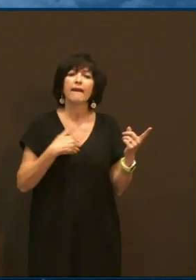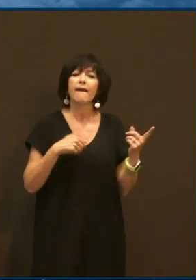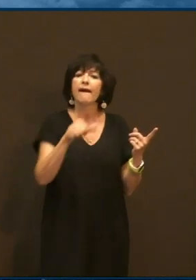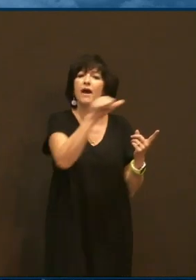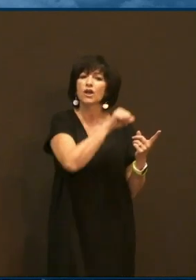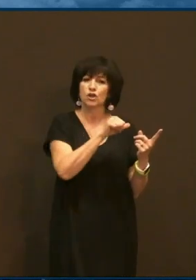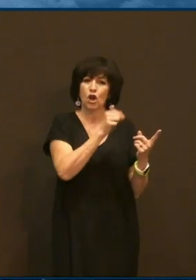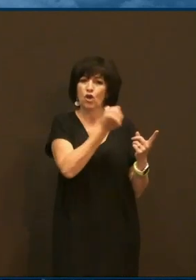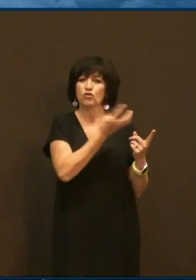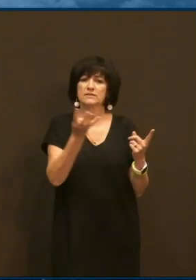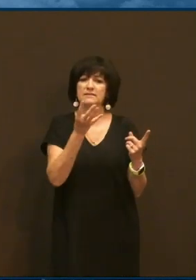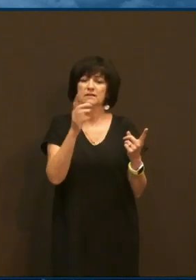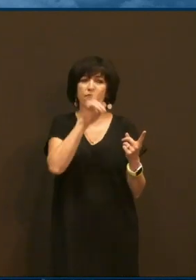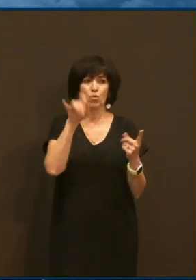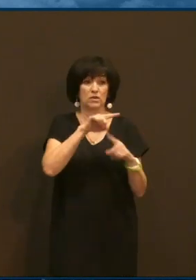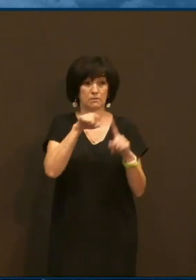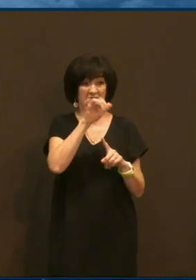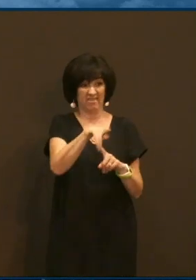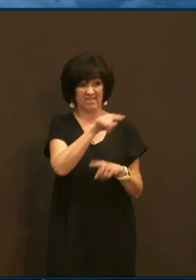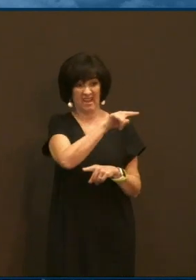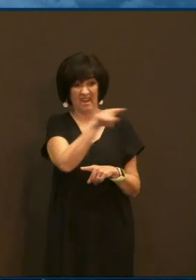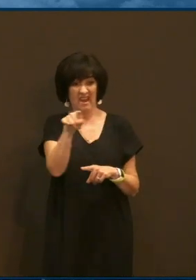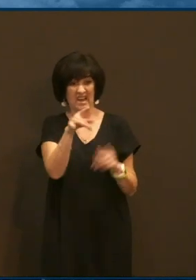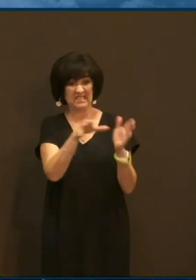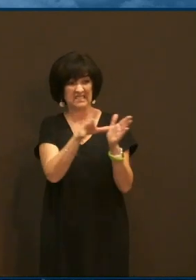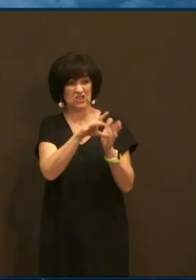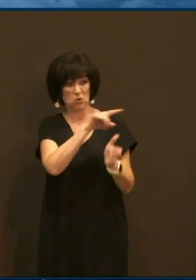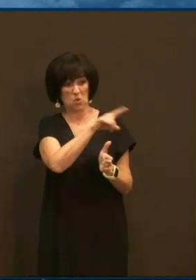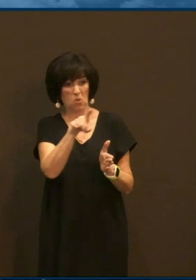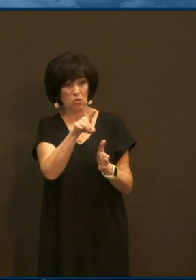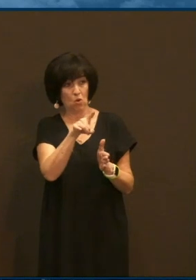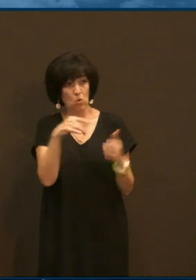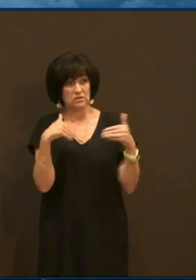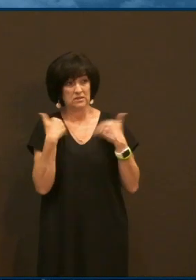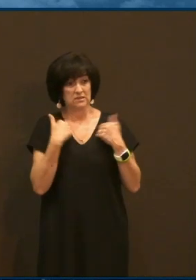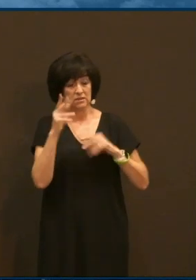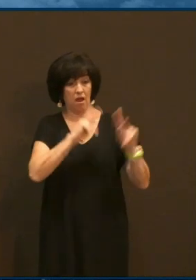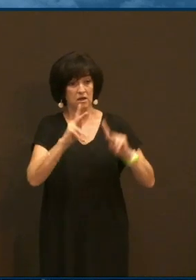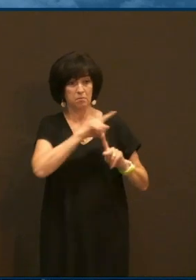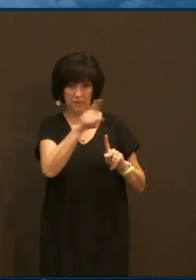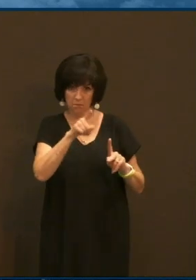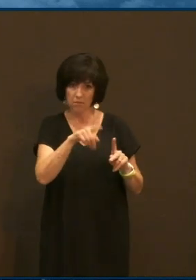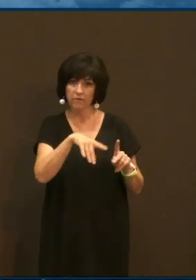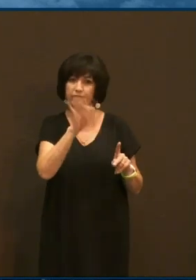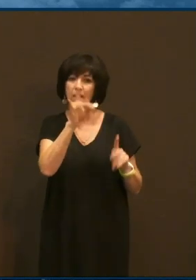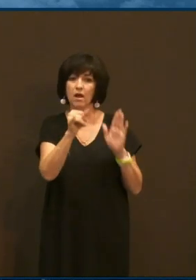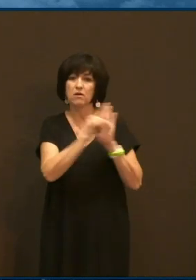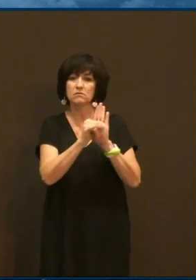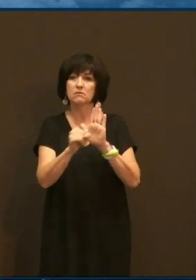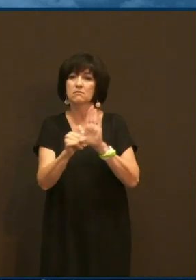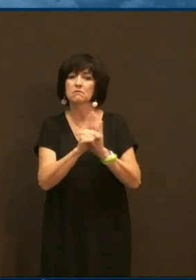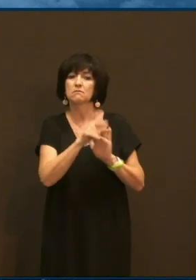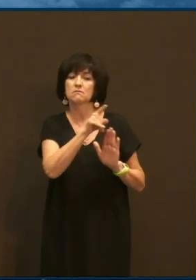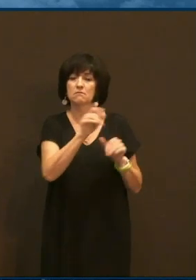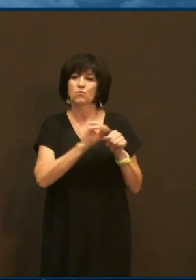who were exposed to COVID. Was there a concern that, do you think short-term rentals were allowed too early?